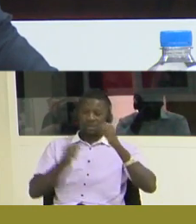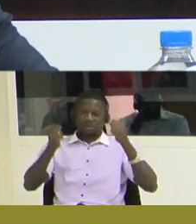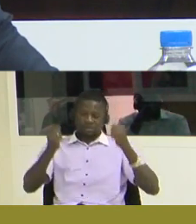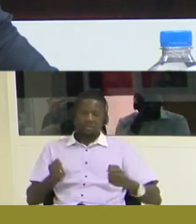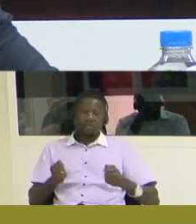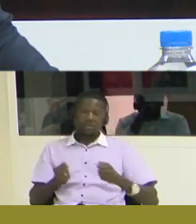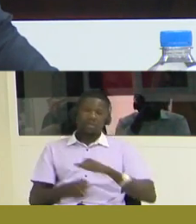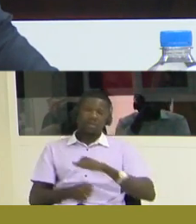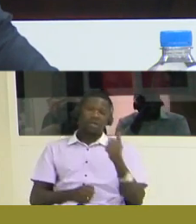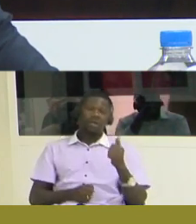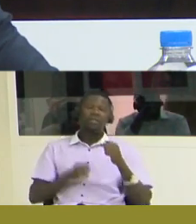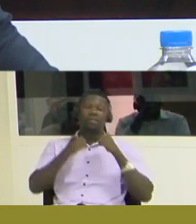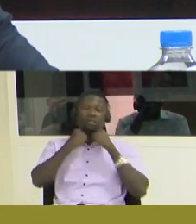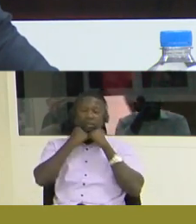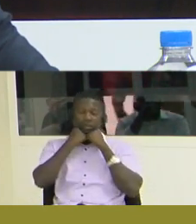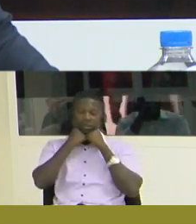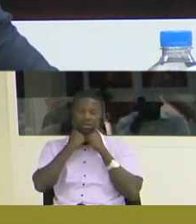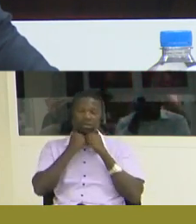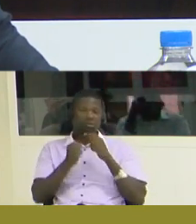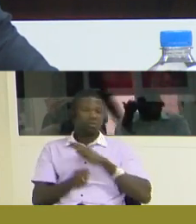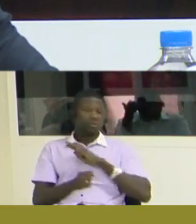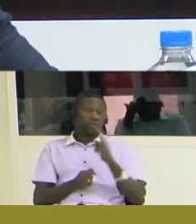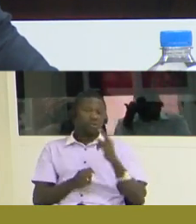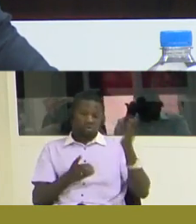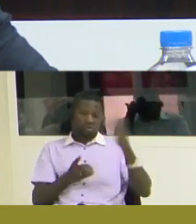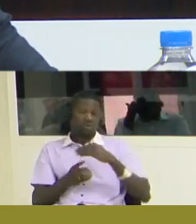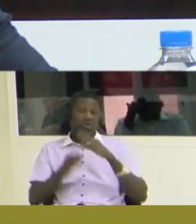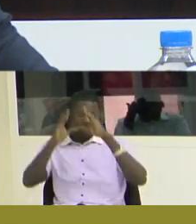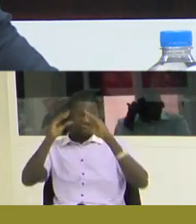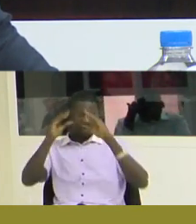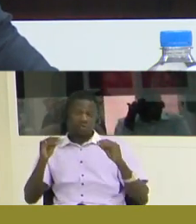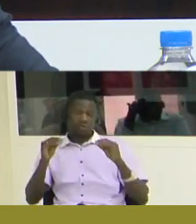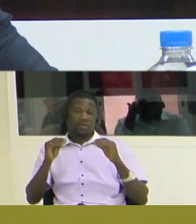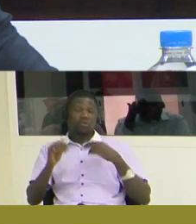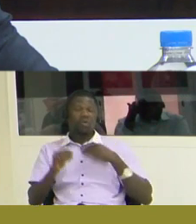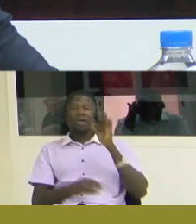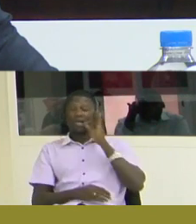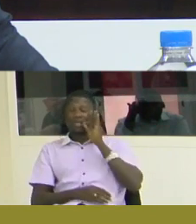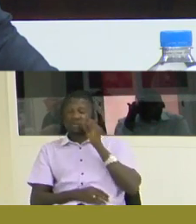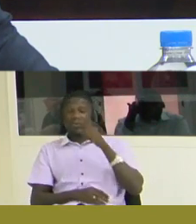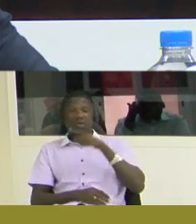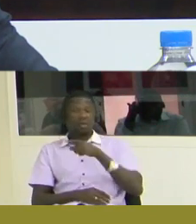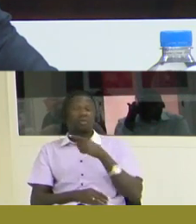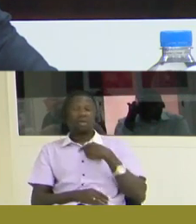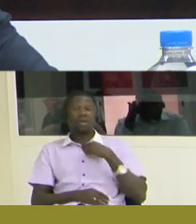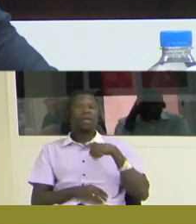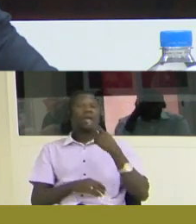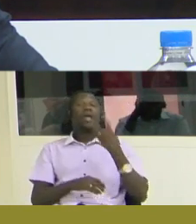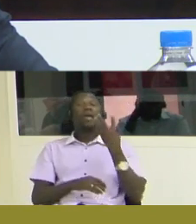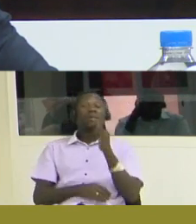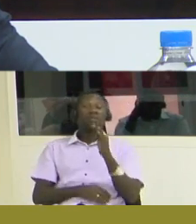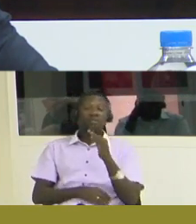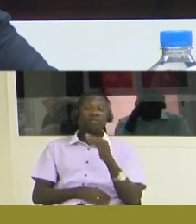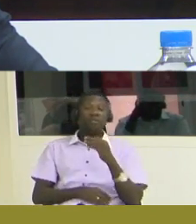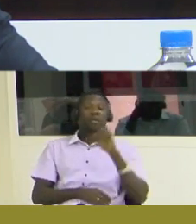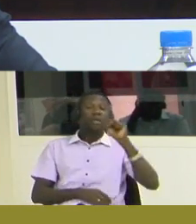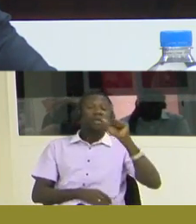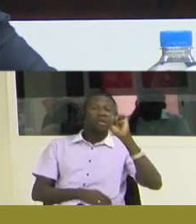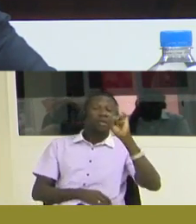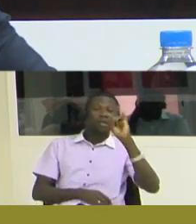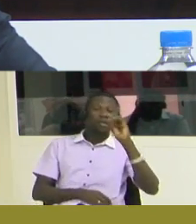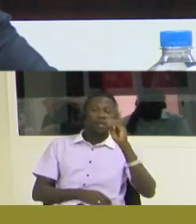Sena sapele would not come to his office to answer to him in the absence of sadhu bhai